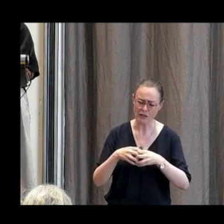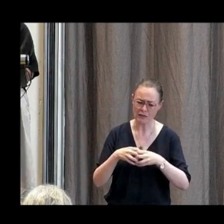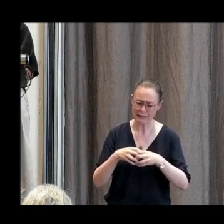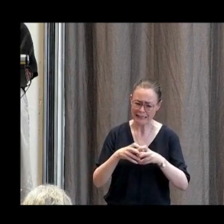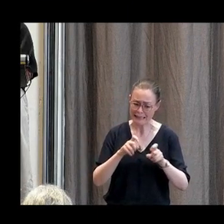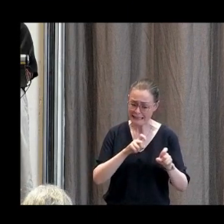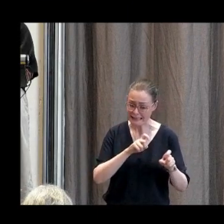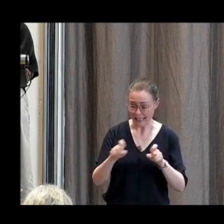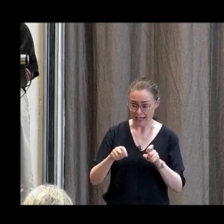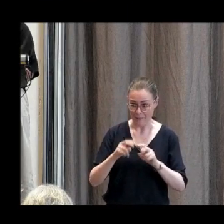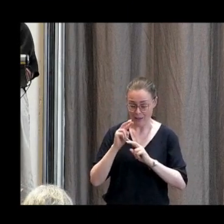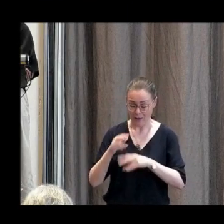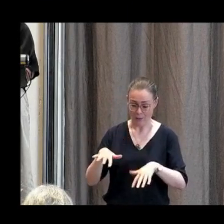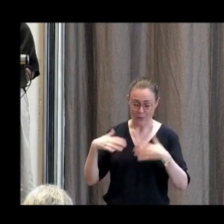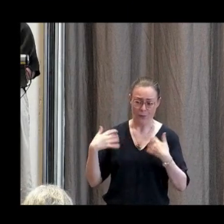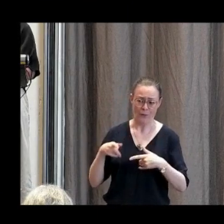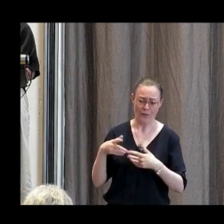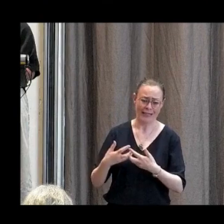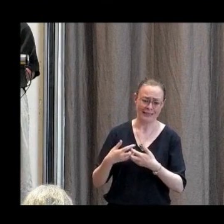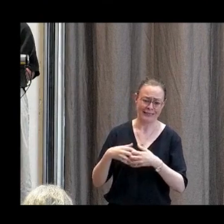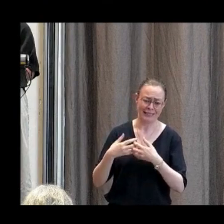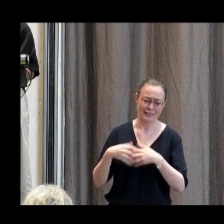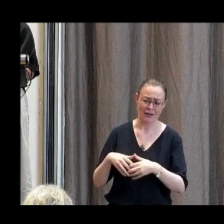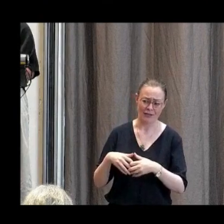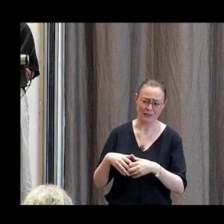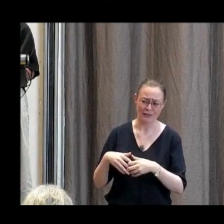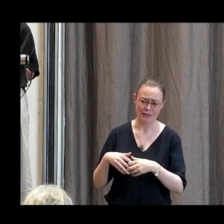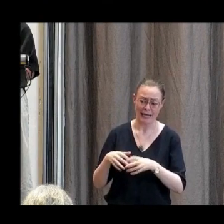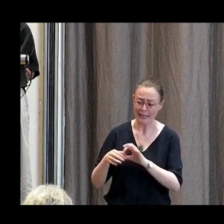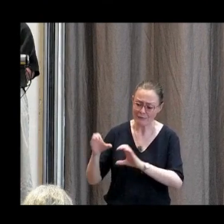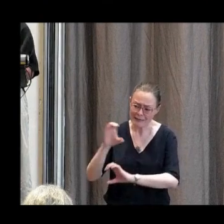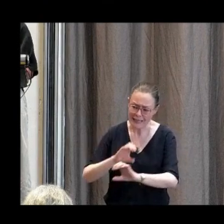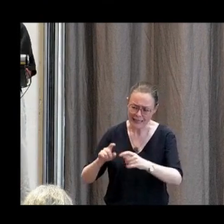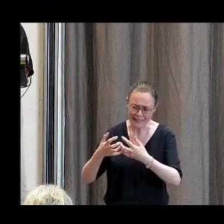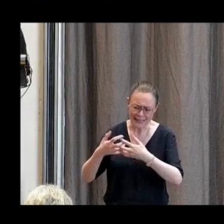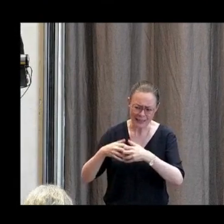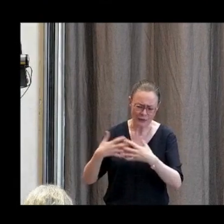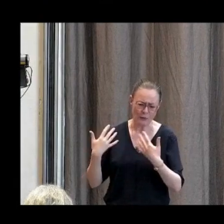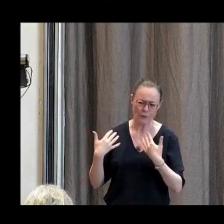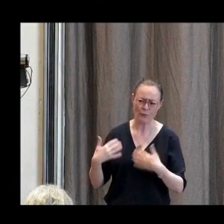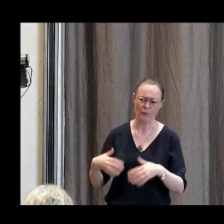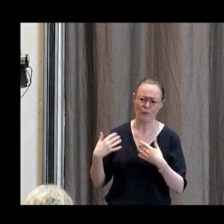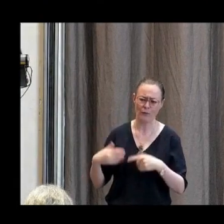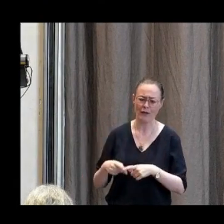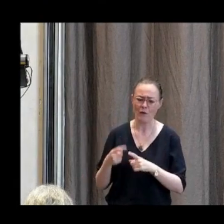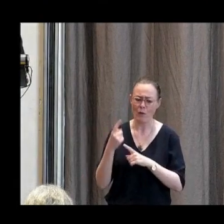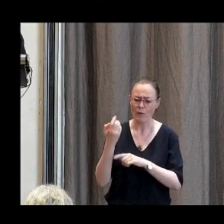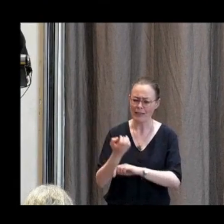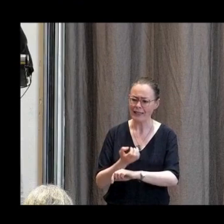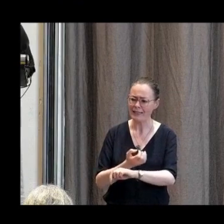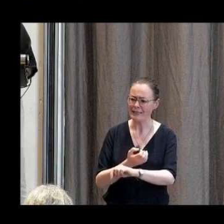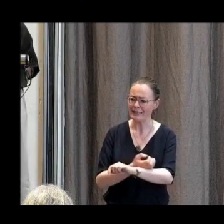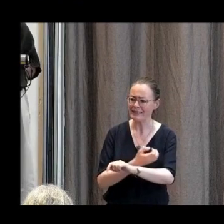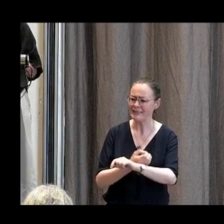still doesn't cease to amaze me even today in terms of the science and the technology that's gone into it is the continuous